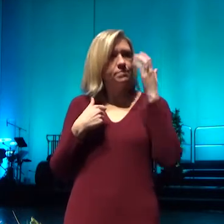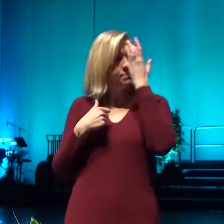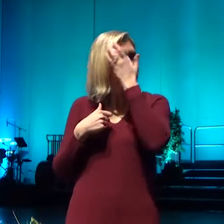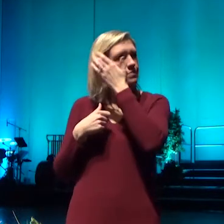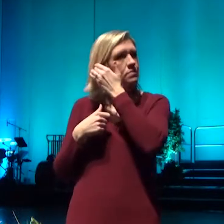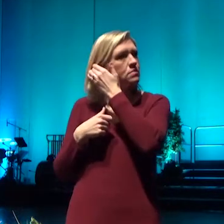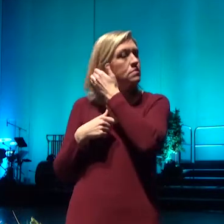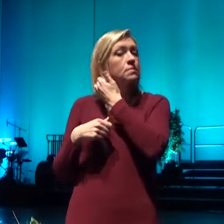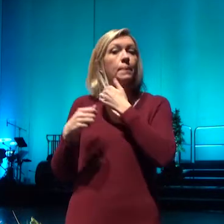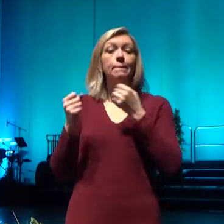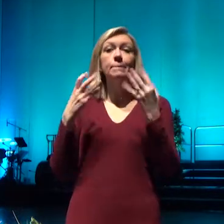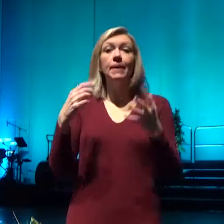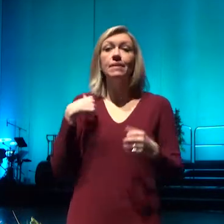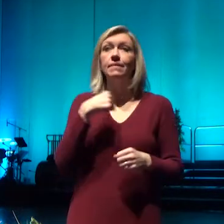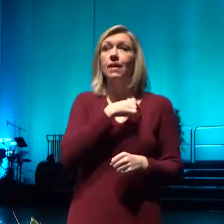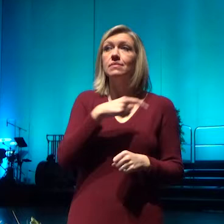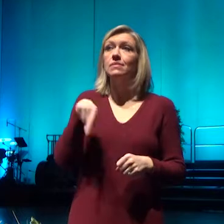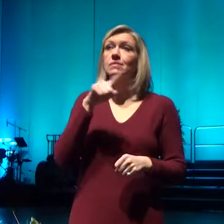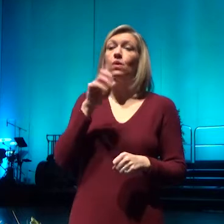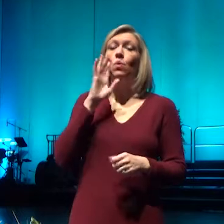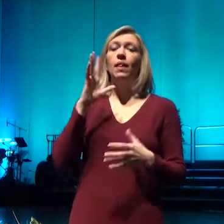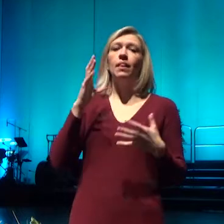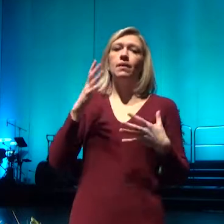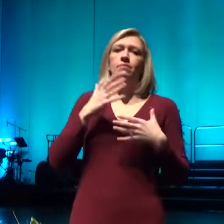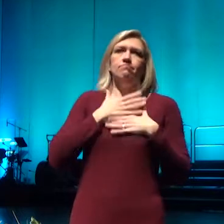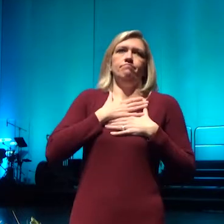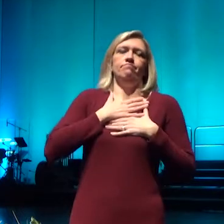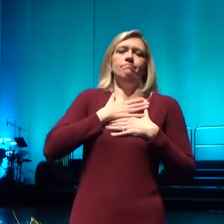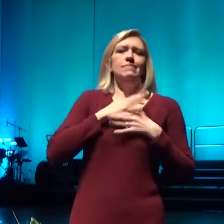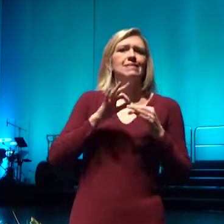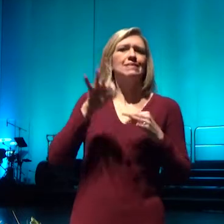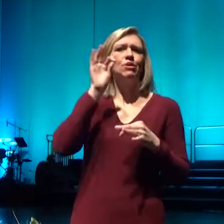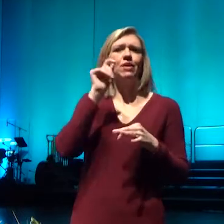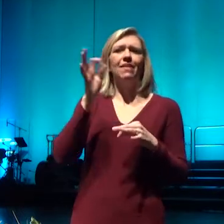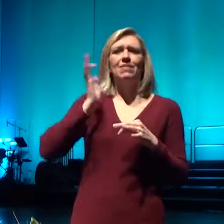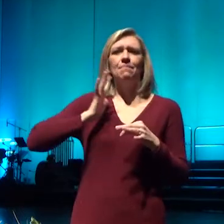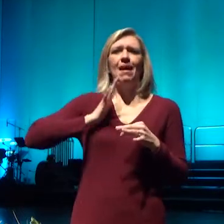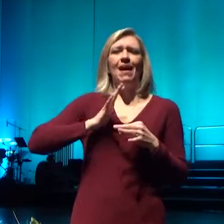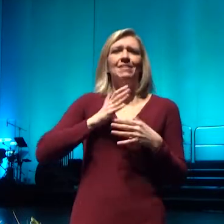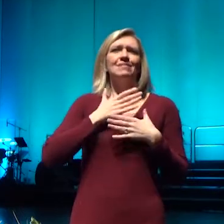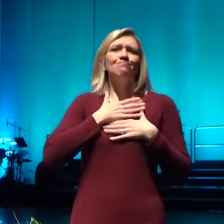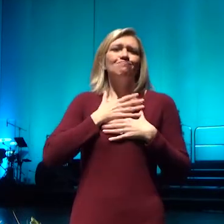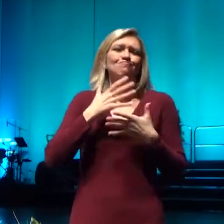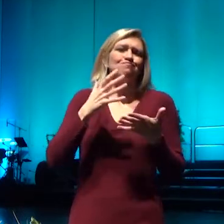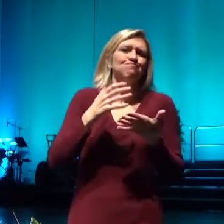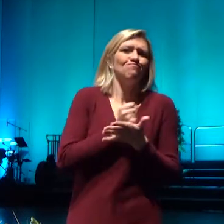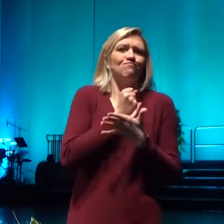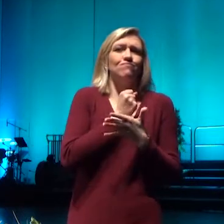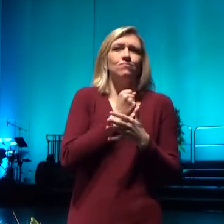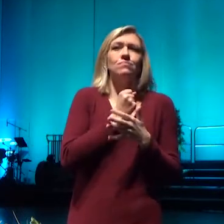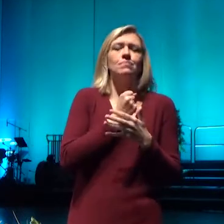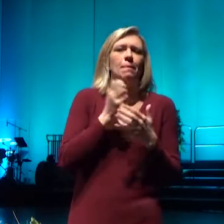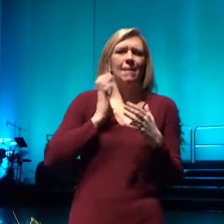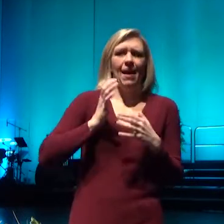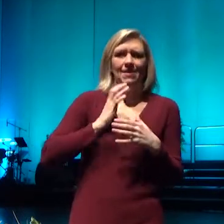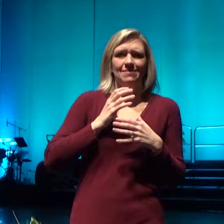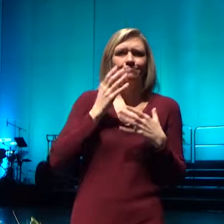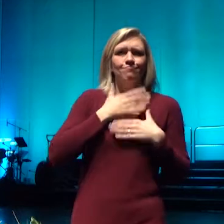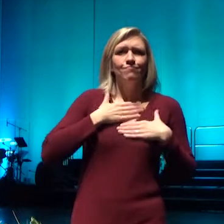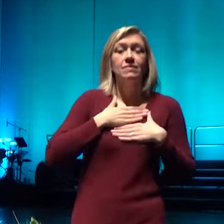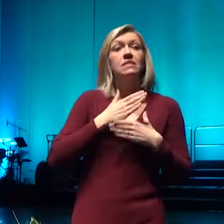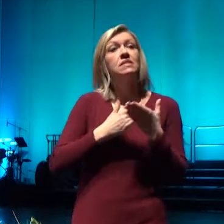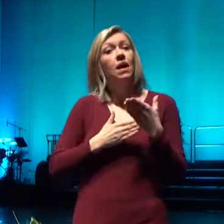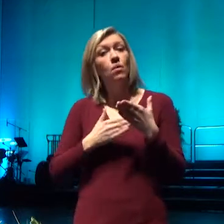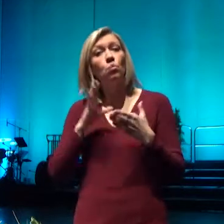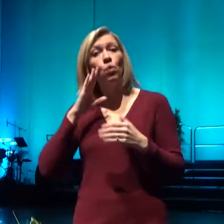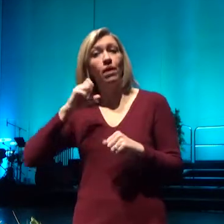of us will embrace the spirit of the past when it visits us this year. But some of us will resist